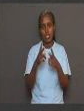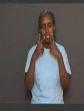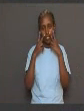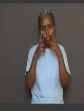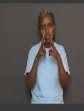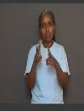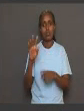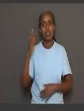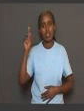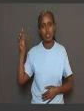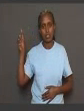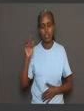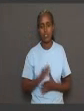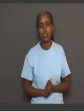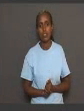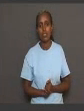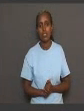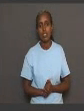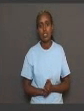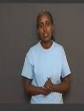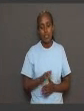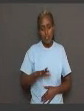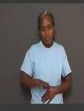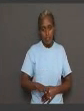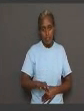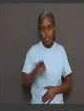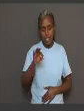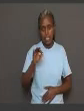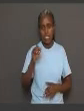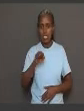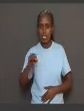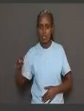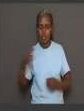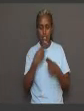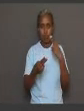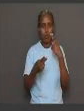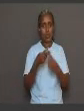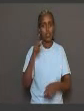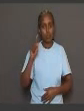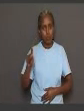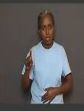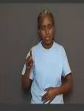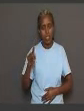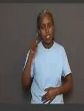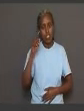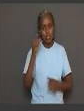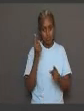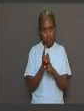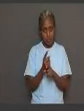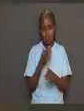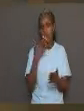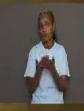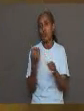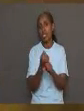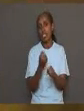should look like this. Did you find the scalar product to be 1? If you did, well